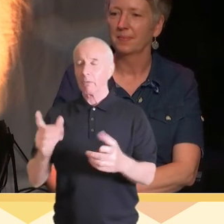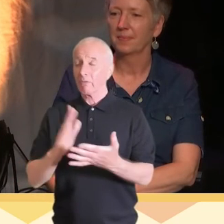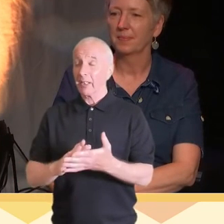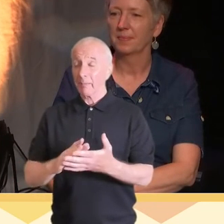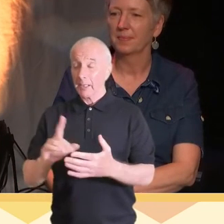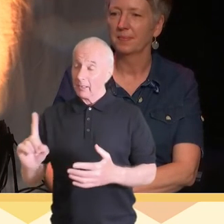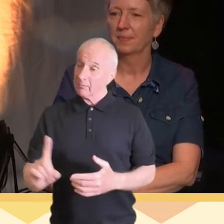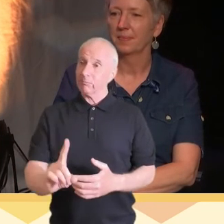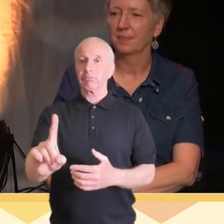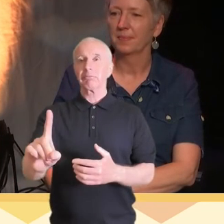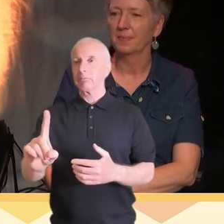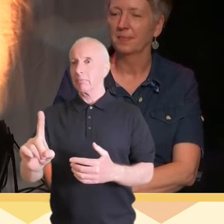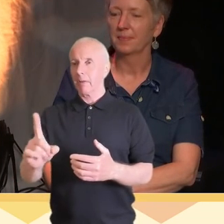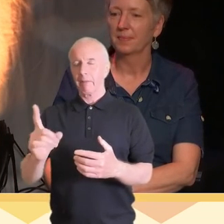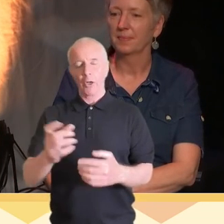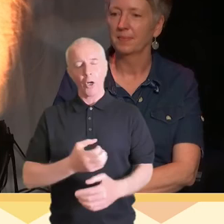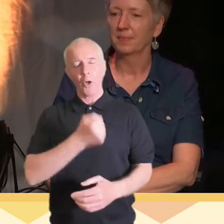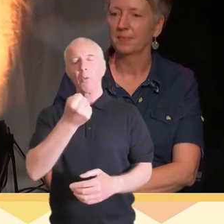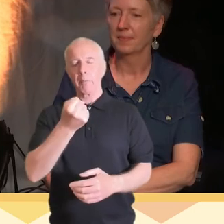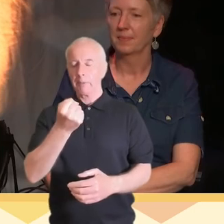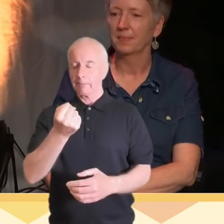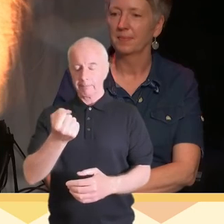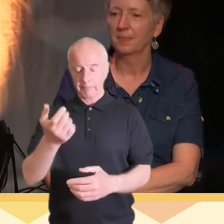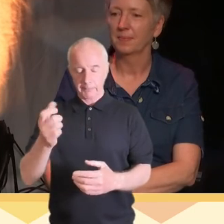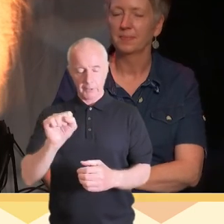places that you find yourselves. Thank you.